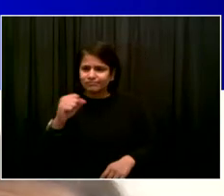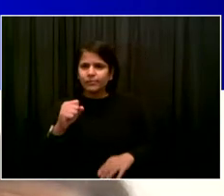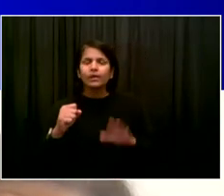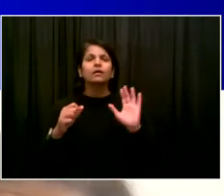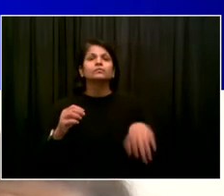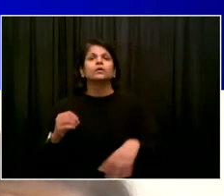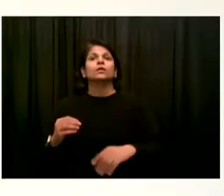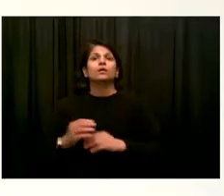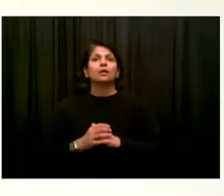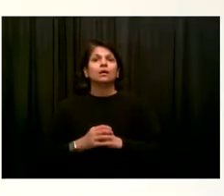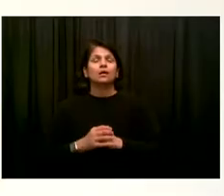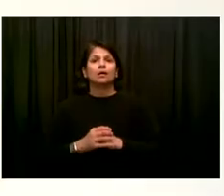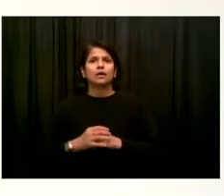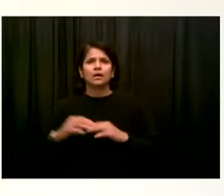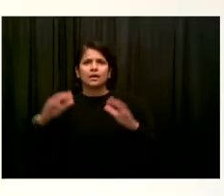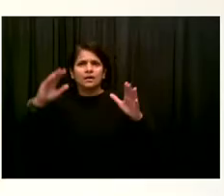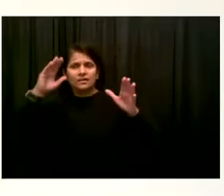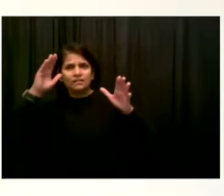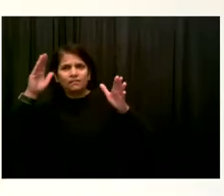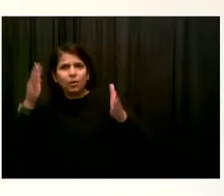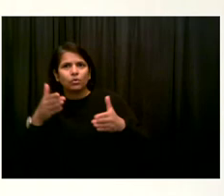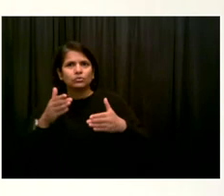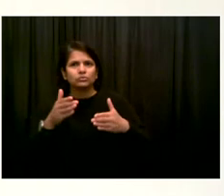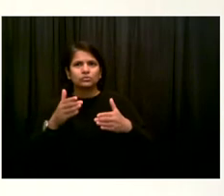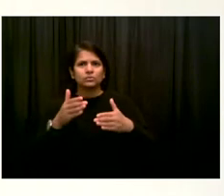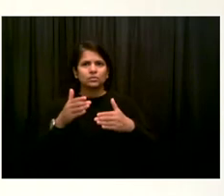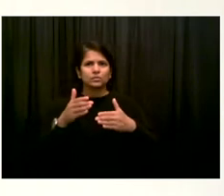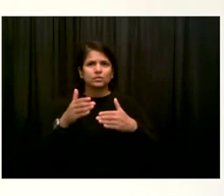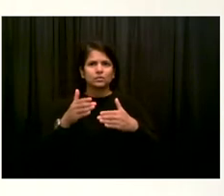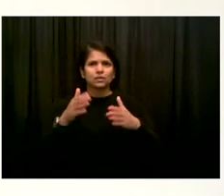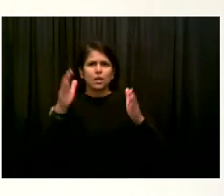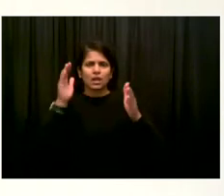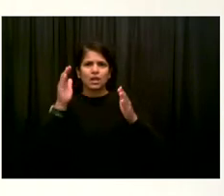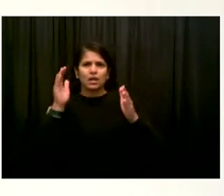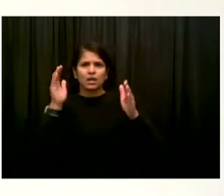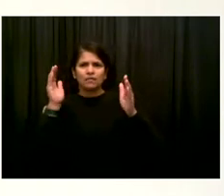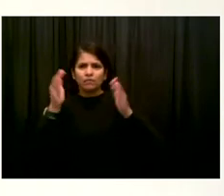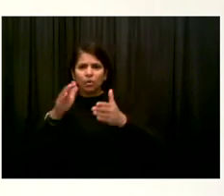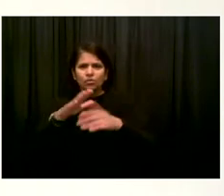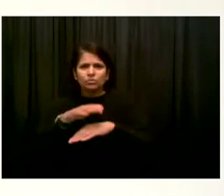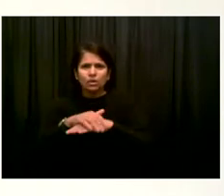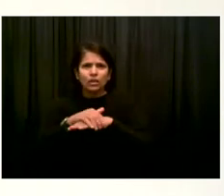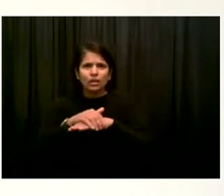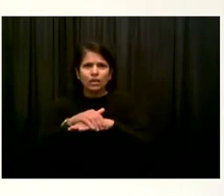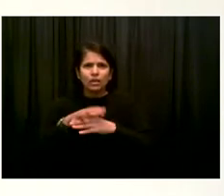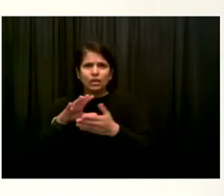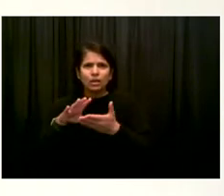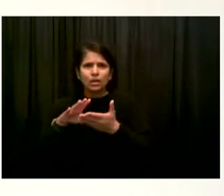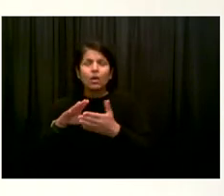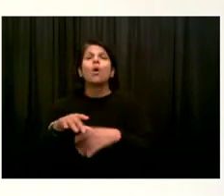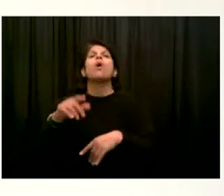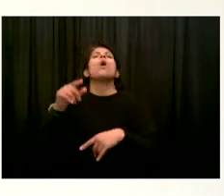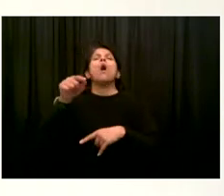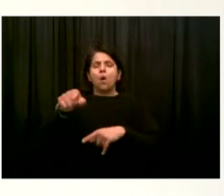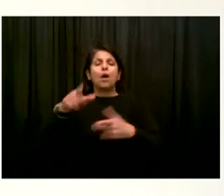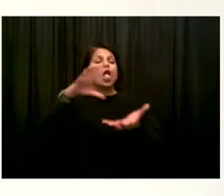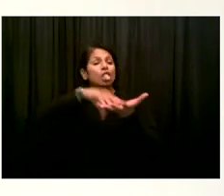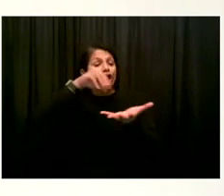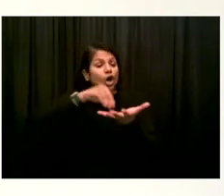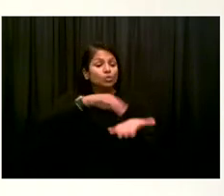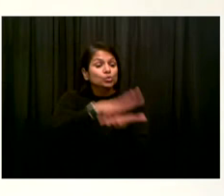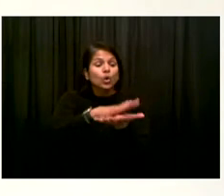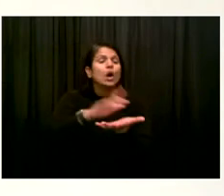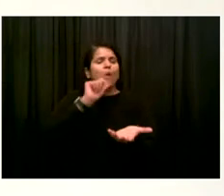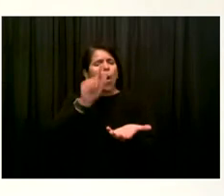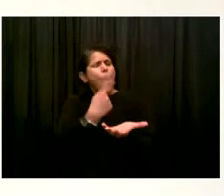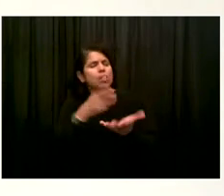mental health. It is about social and emotional development. It is about being able to have a routine and structure to your day. And what we're increasingly seeing